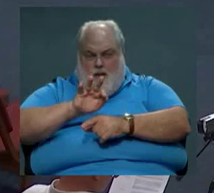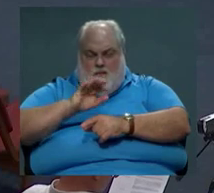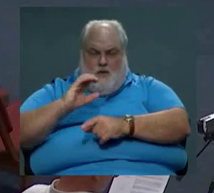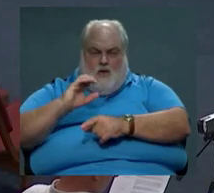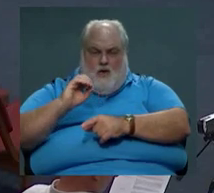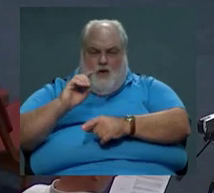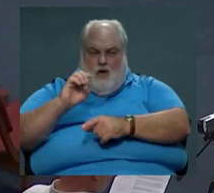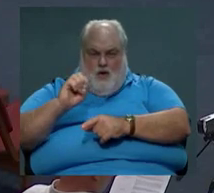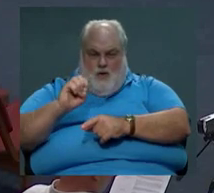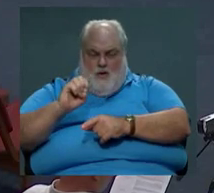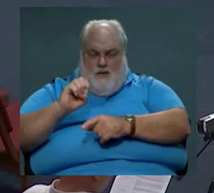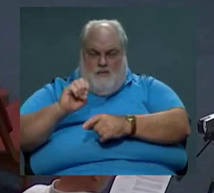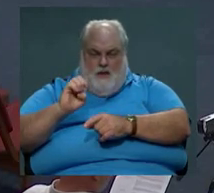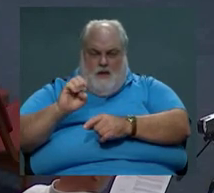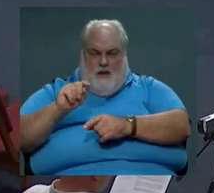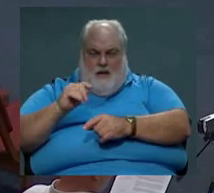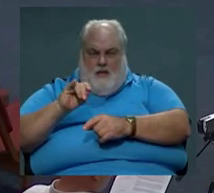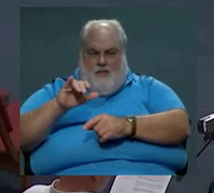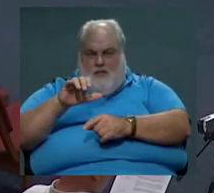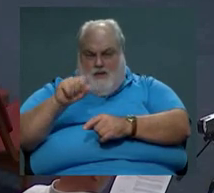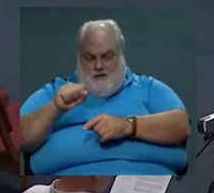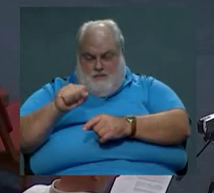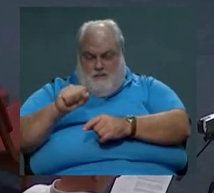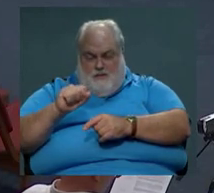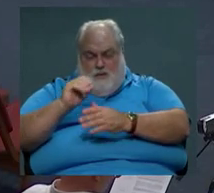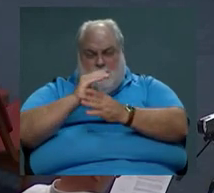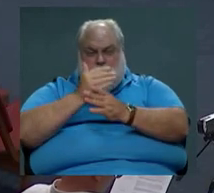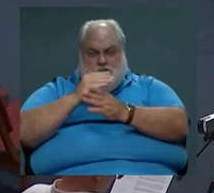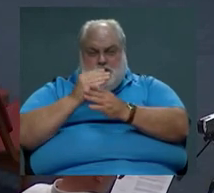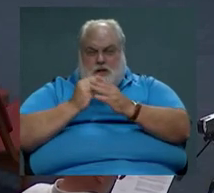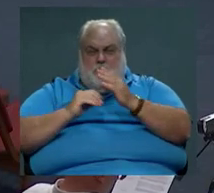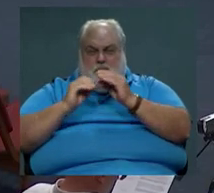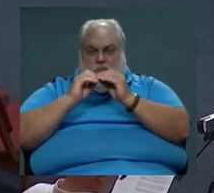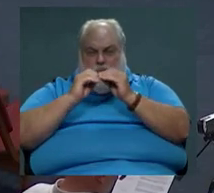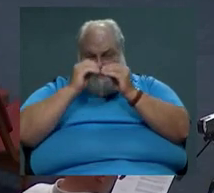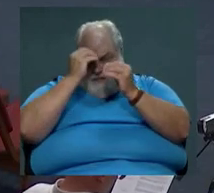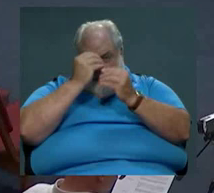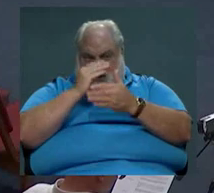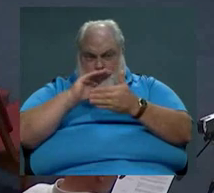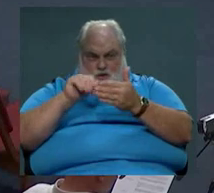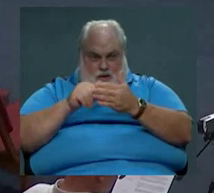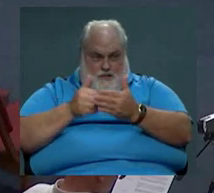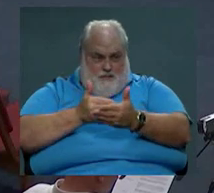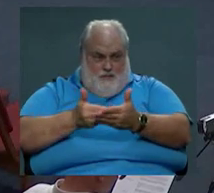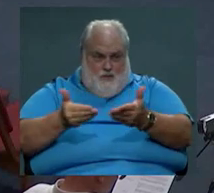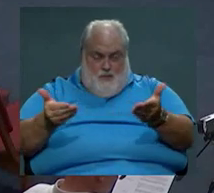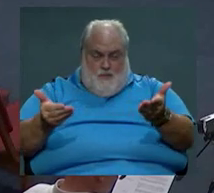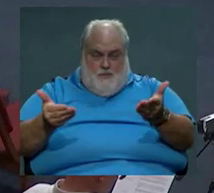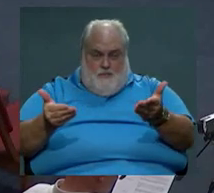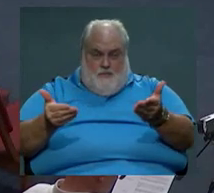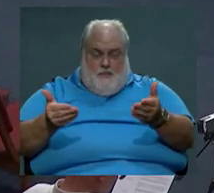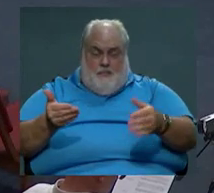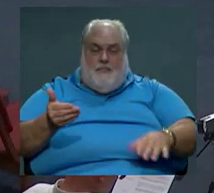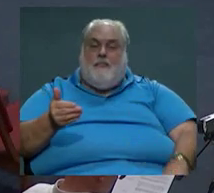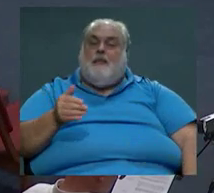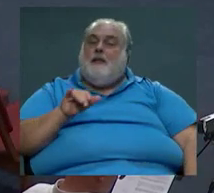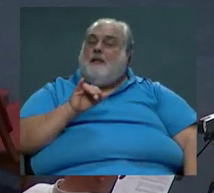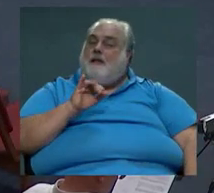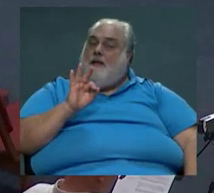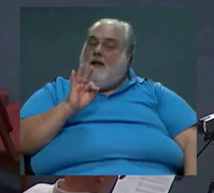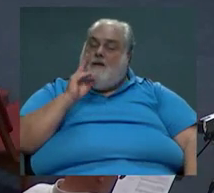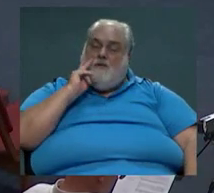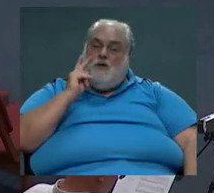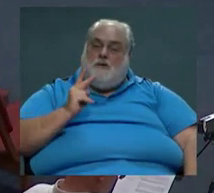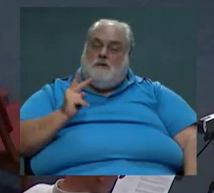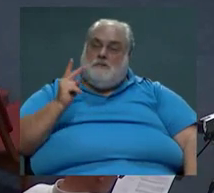think we'll get some more information out to you all. And part of this is, if we look back, some of the issue